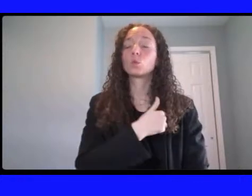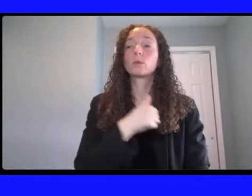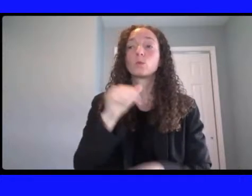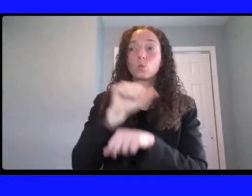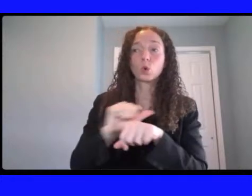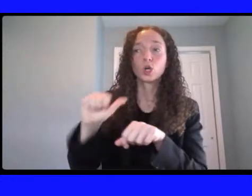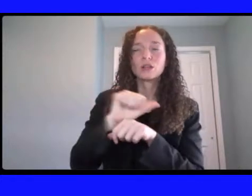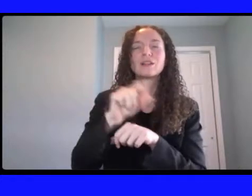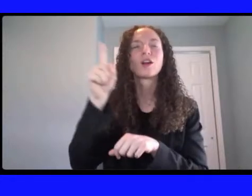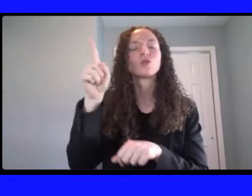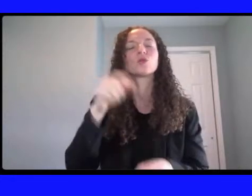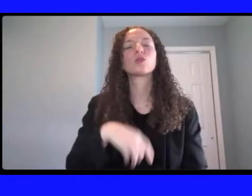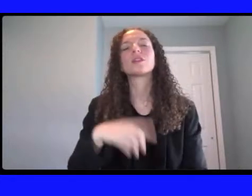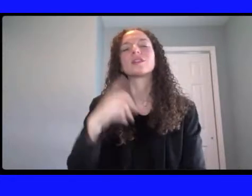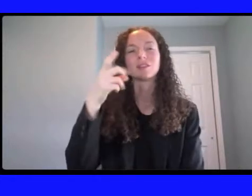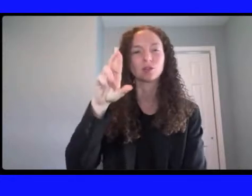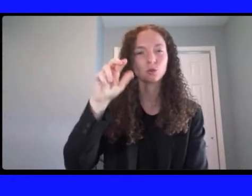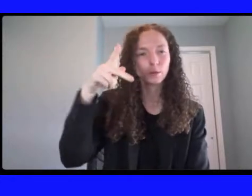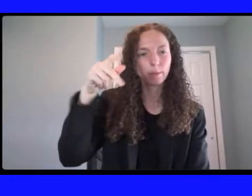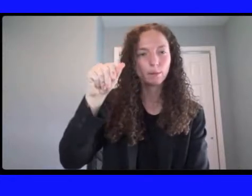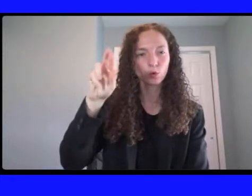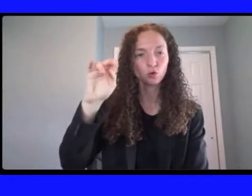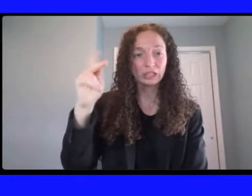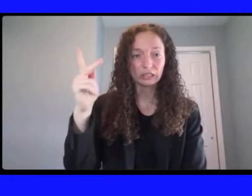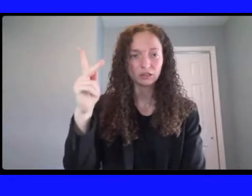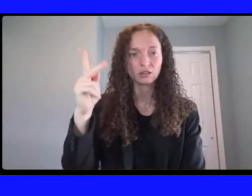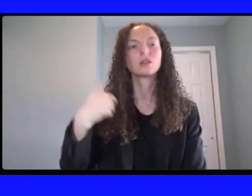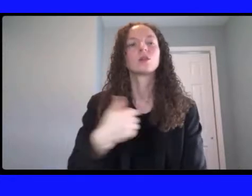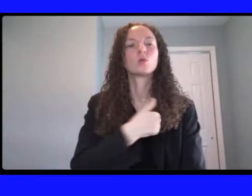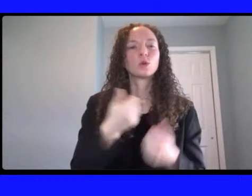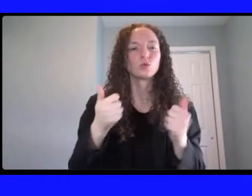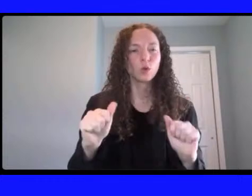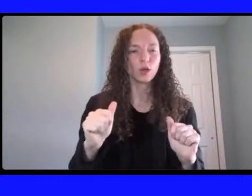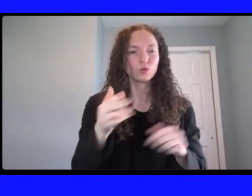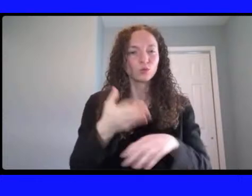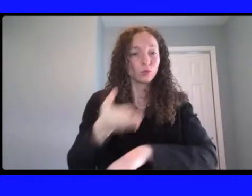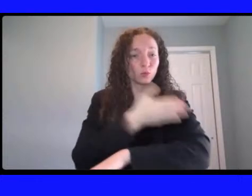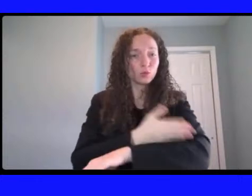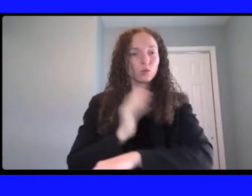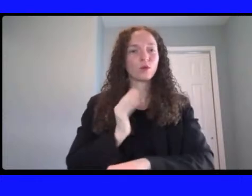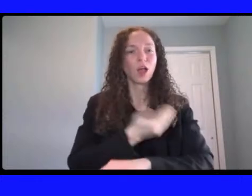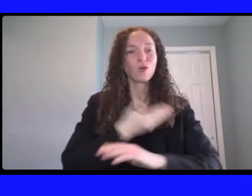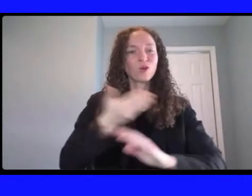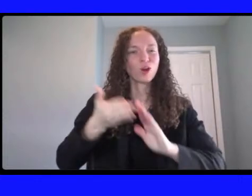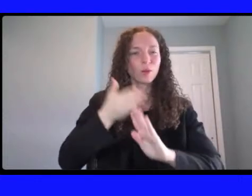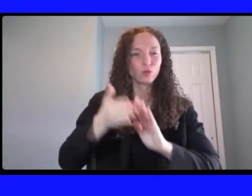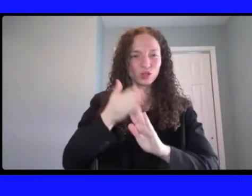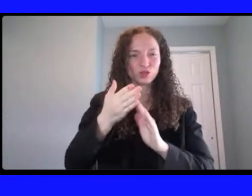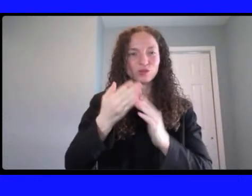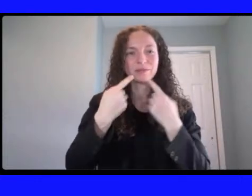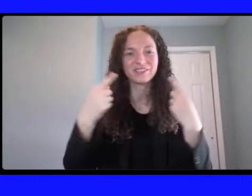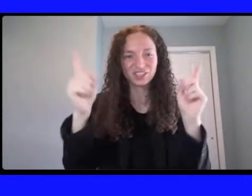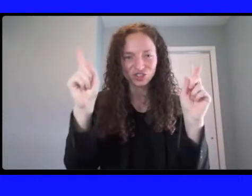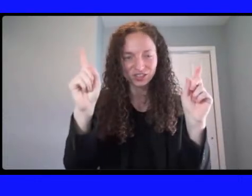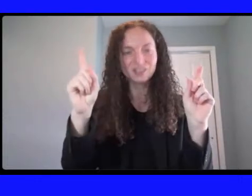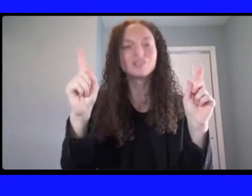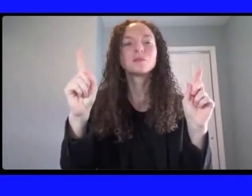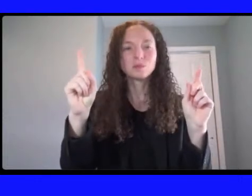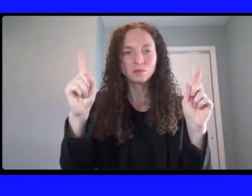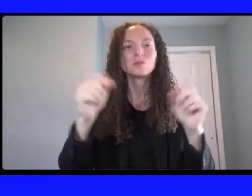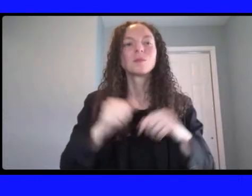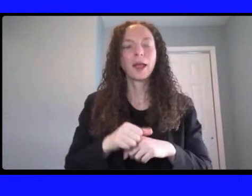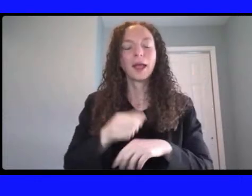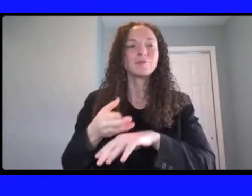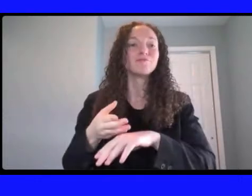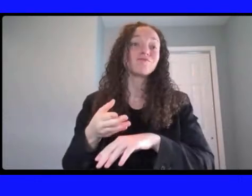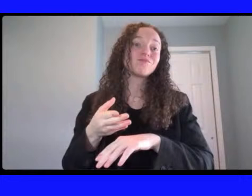Cerebella initiative and their tele-ICU would fall under quality and outcomes. high-value care implementation would be